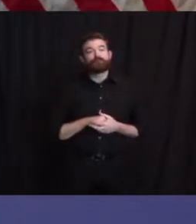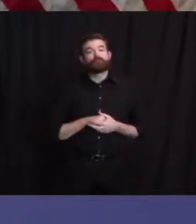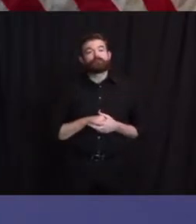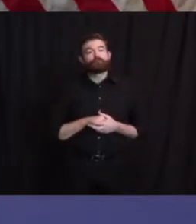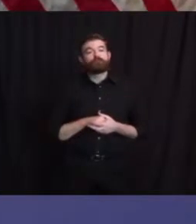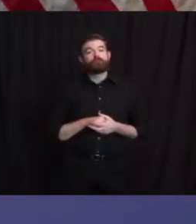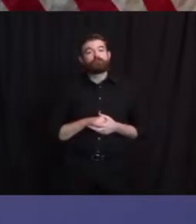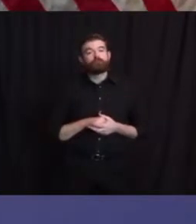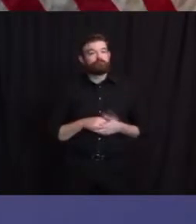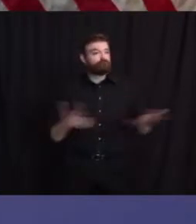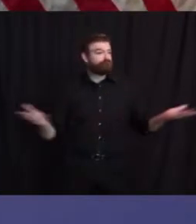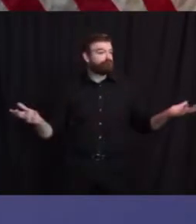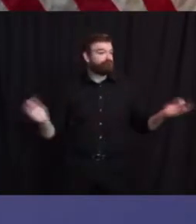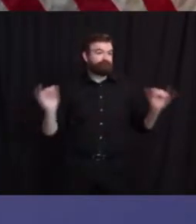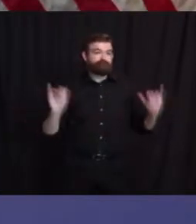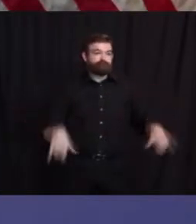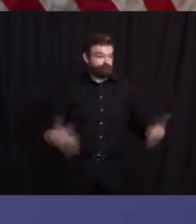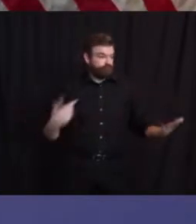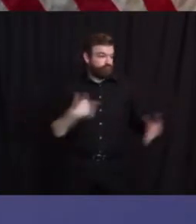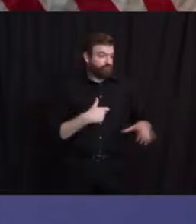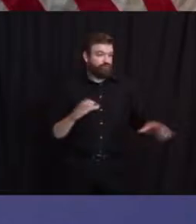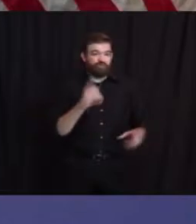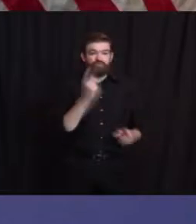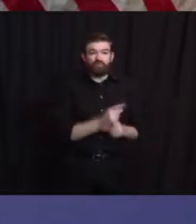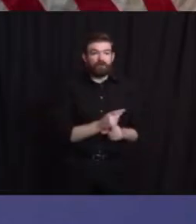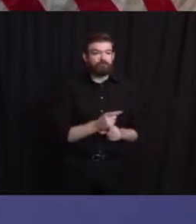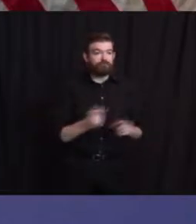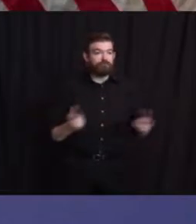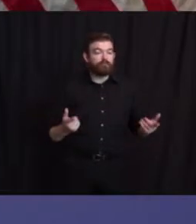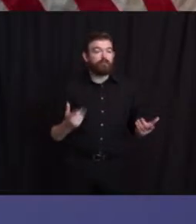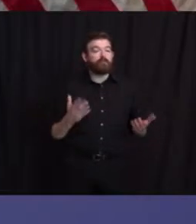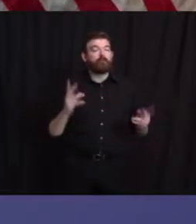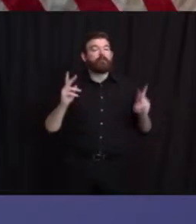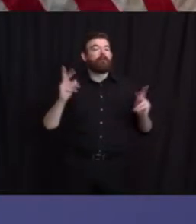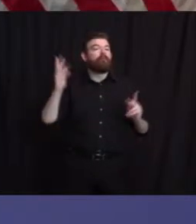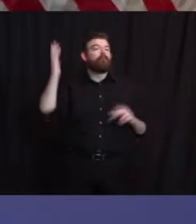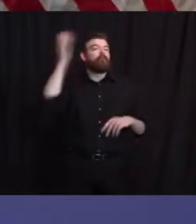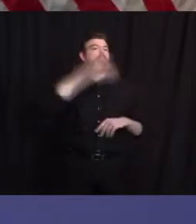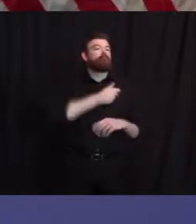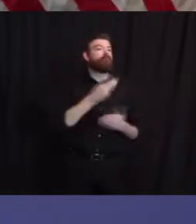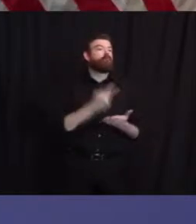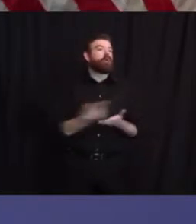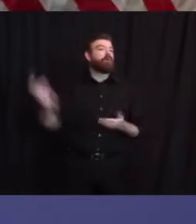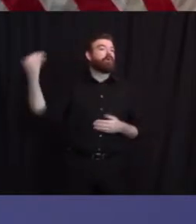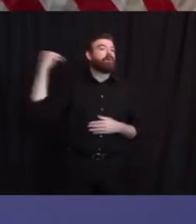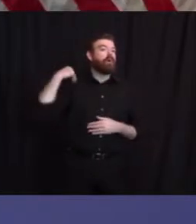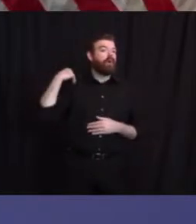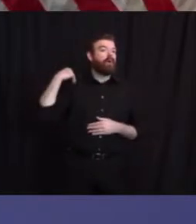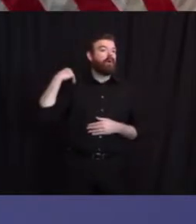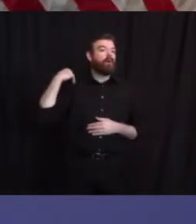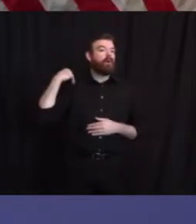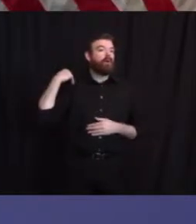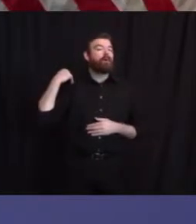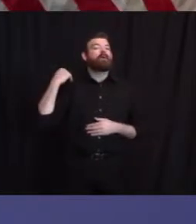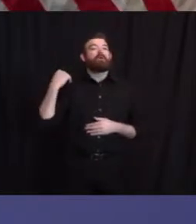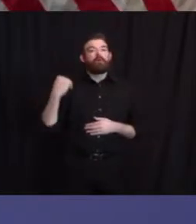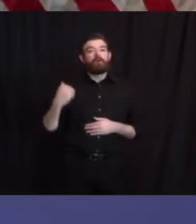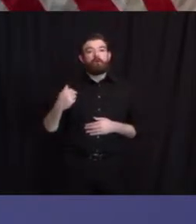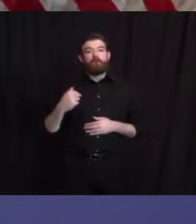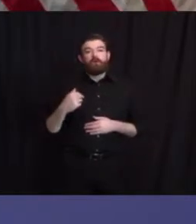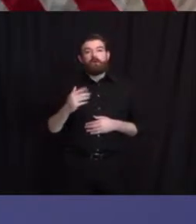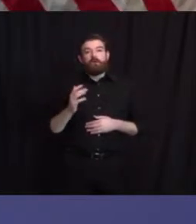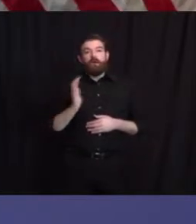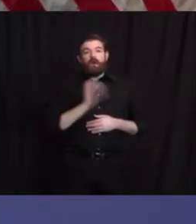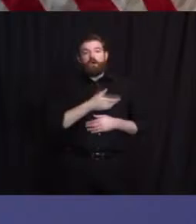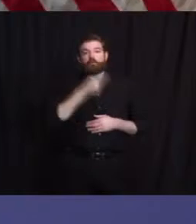folks who may not have been watching a couple of weeks ago, we announced this. We moved our primary from June 2nd to July 7. If you're registered